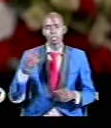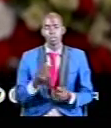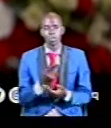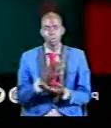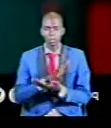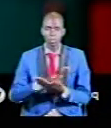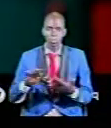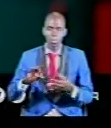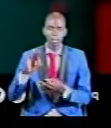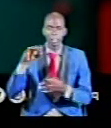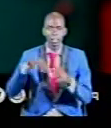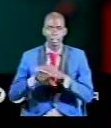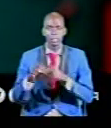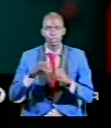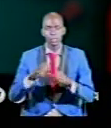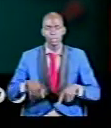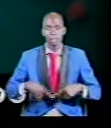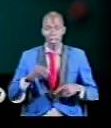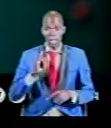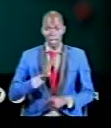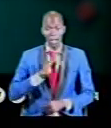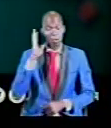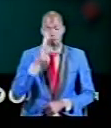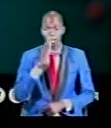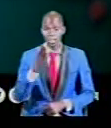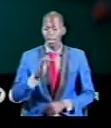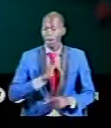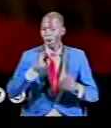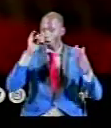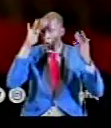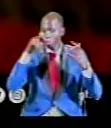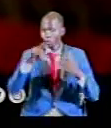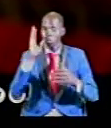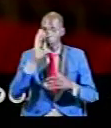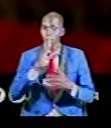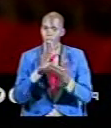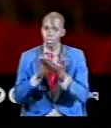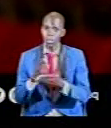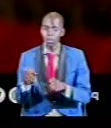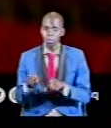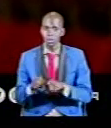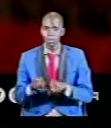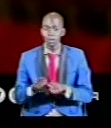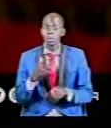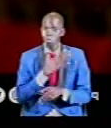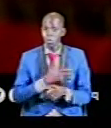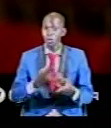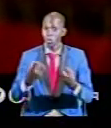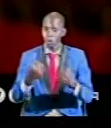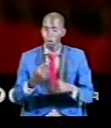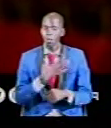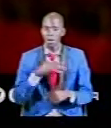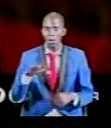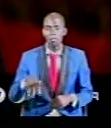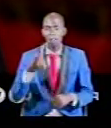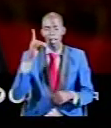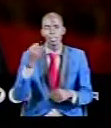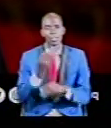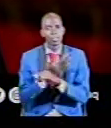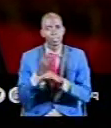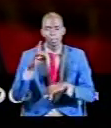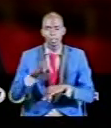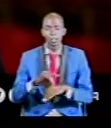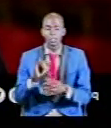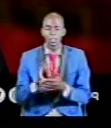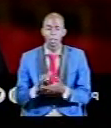life. I'll be there, and I hope you'll be there too. Please come and find the freedom that brings real joy into